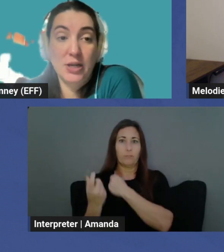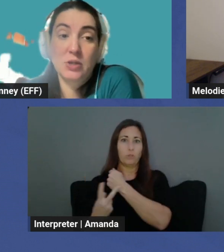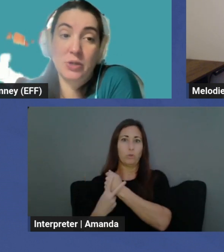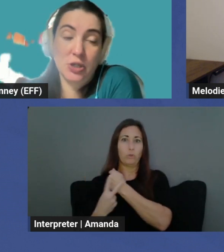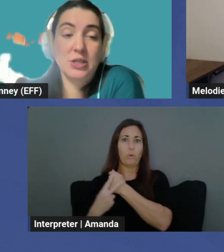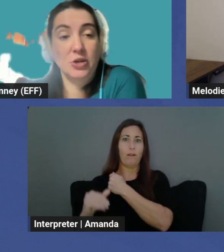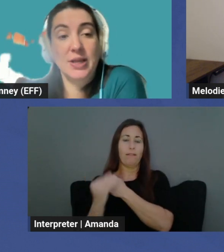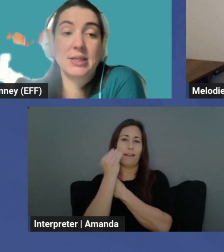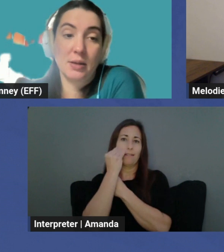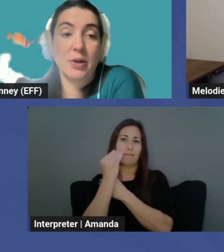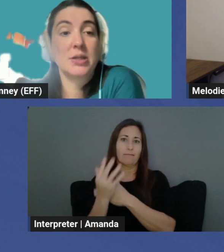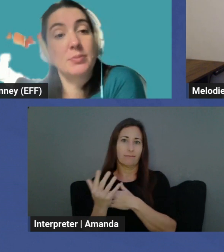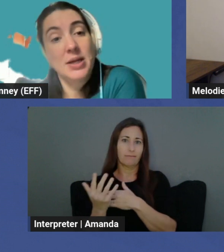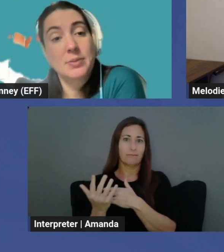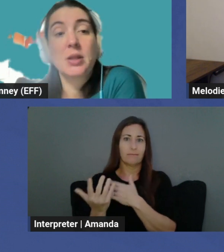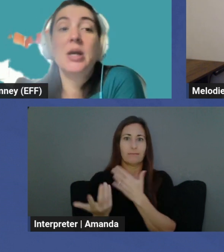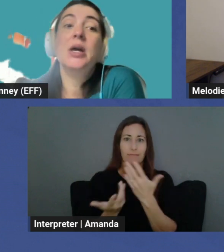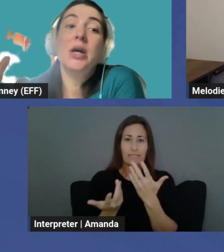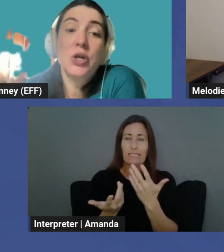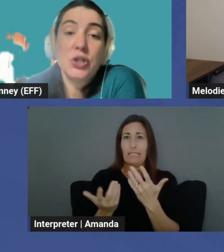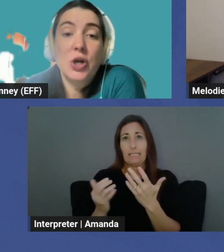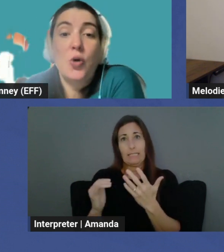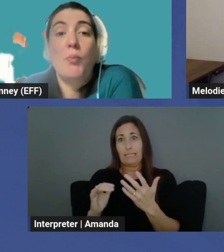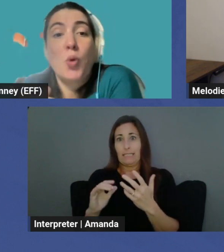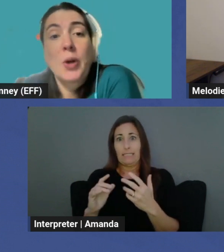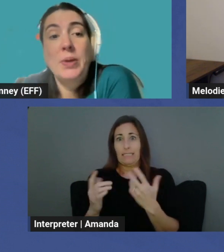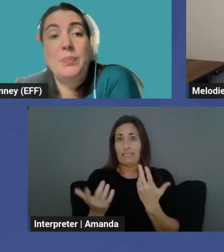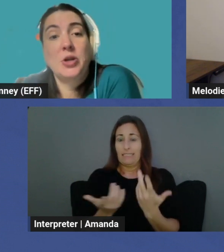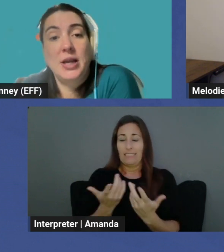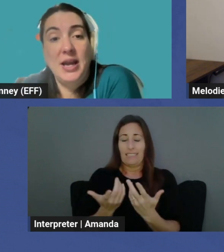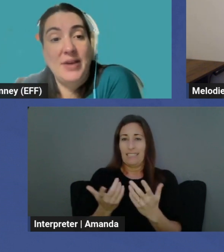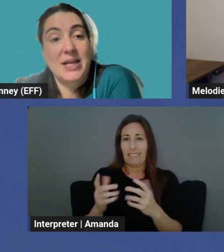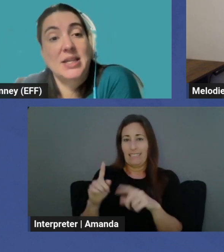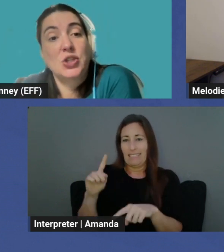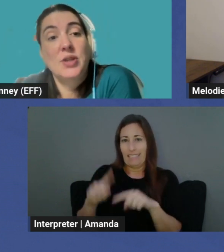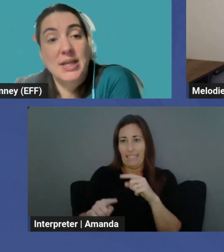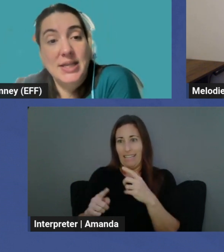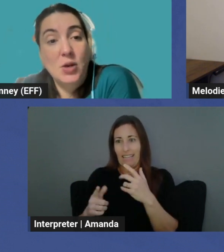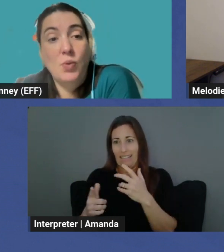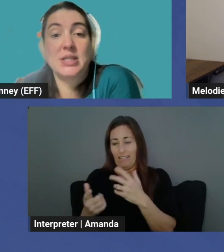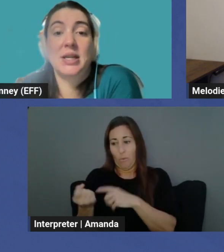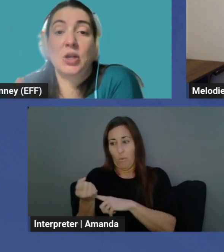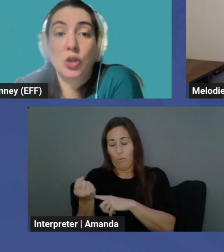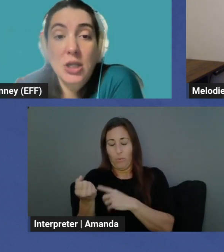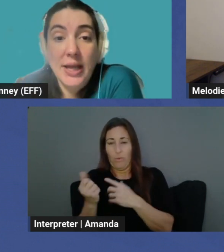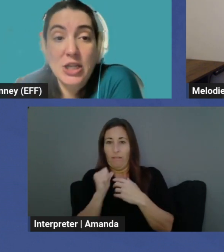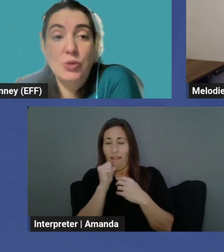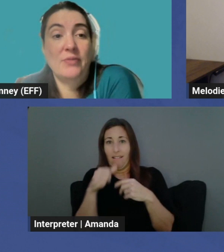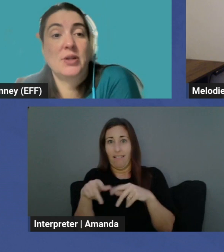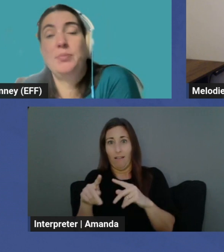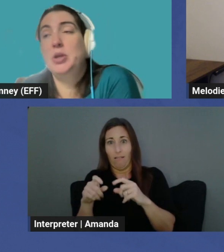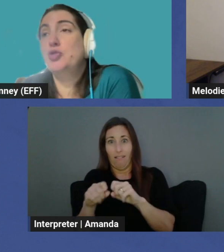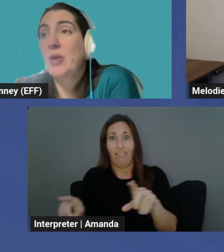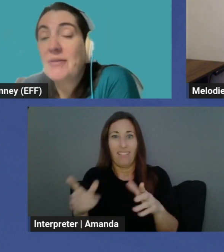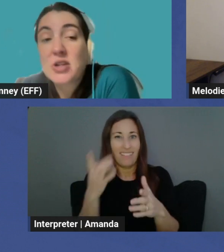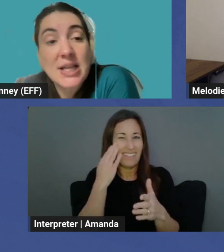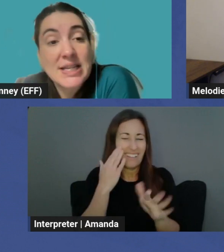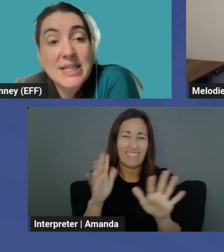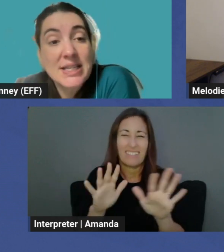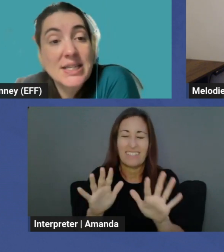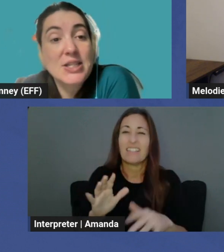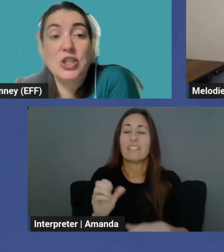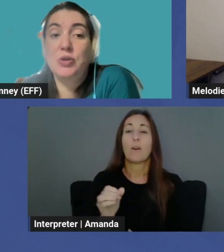at risk, which is, that second part's impossible. So more people are going to have access to that data. What is that going to look like? Do you have to upload